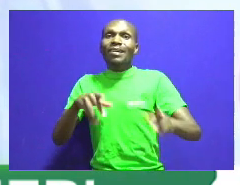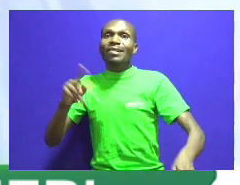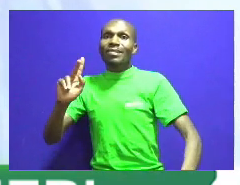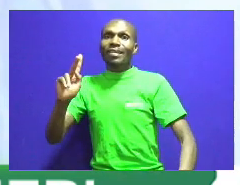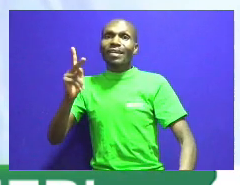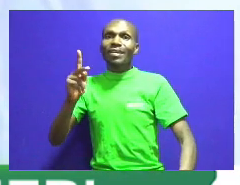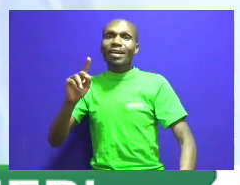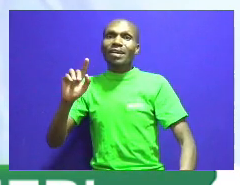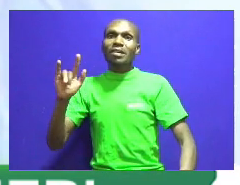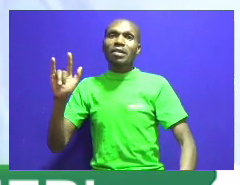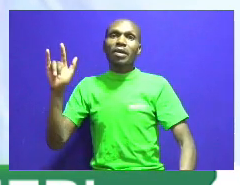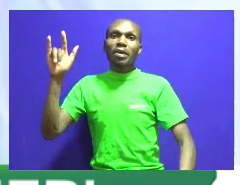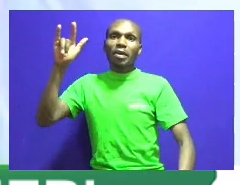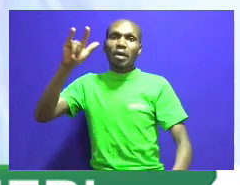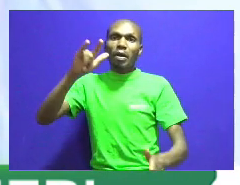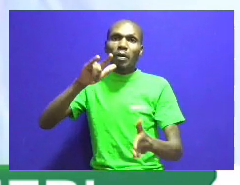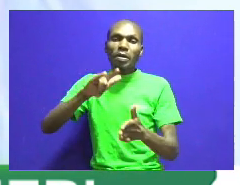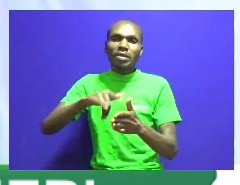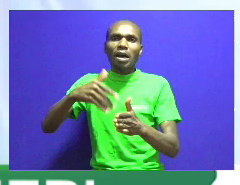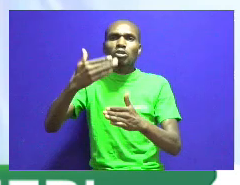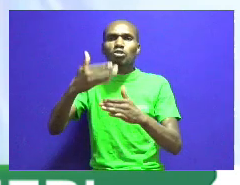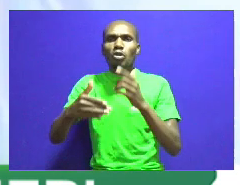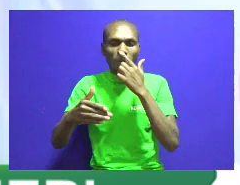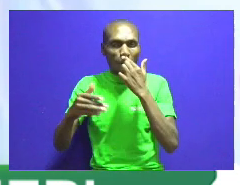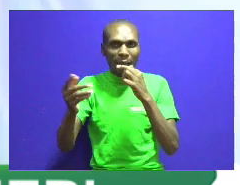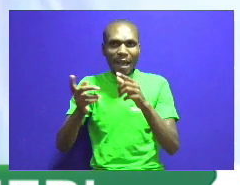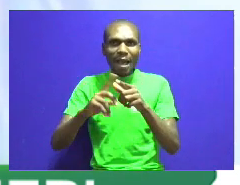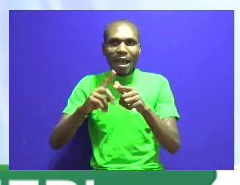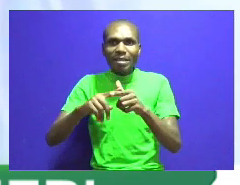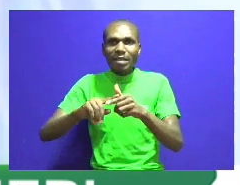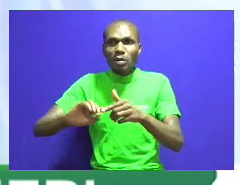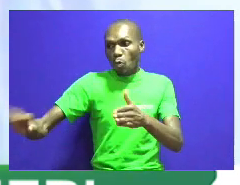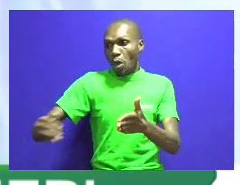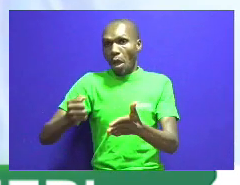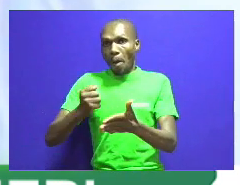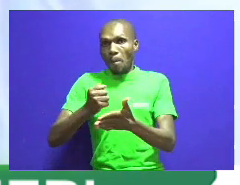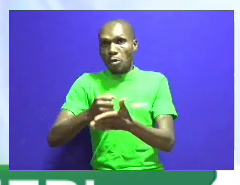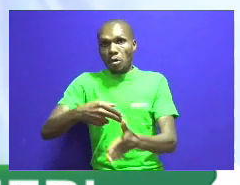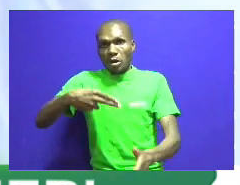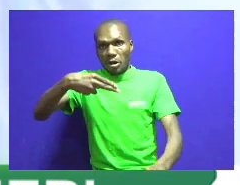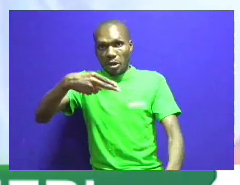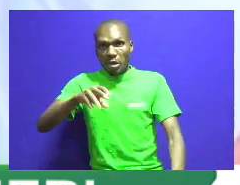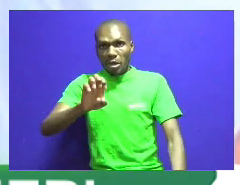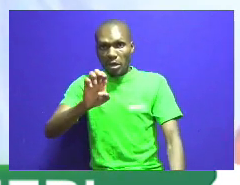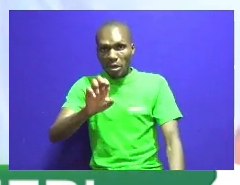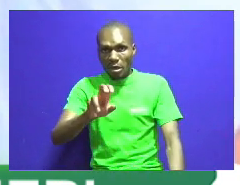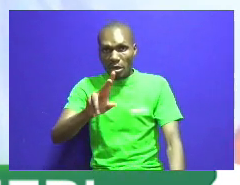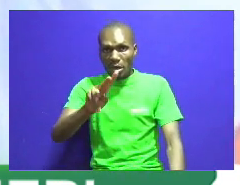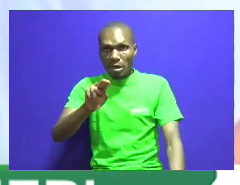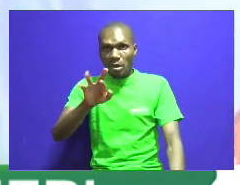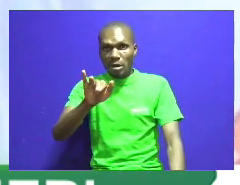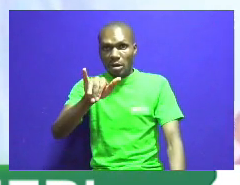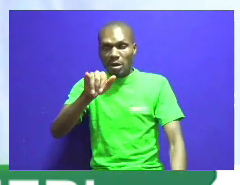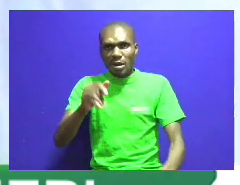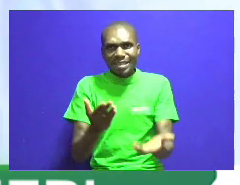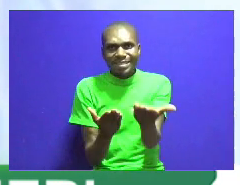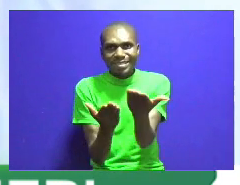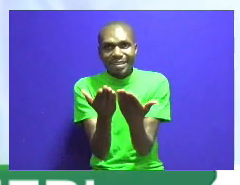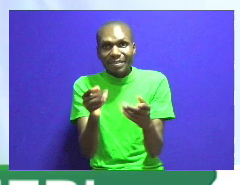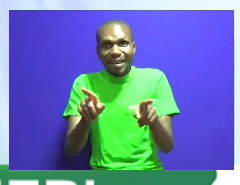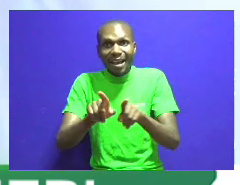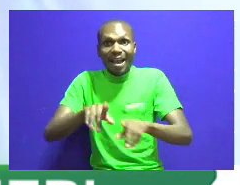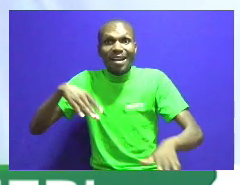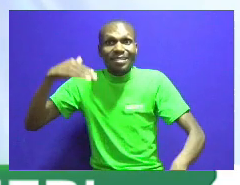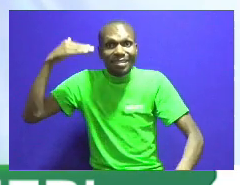Authority, has been terminated. In his place, Mr. Henry Ogoye, currently serving as the head of